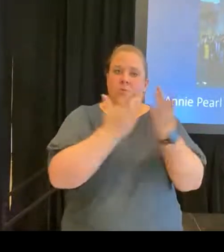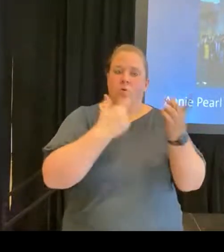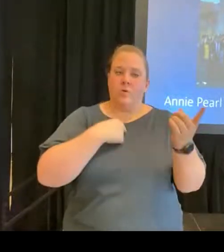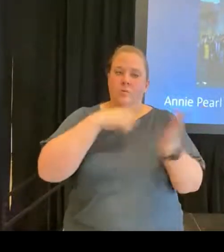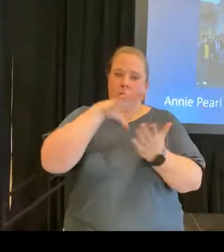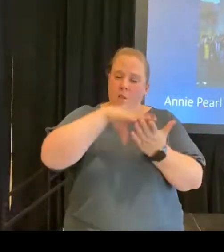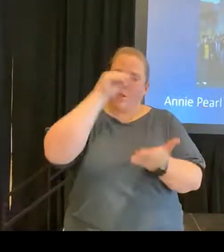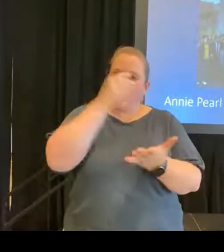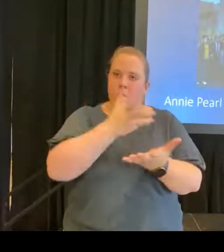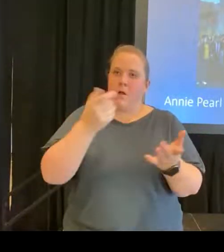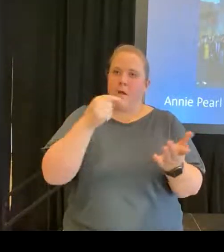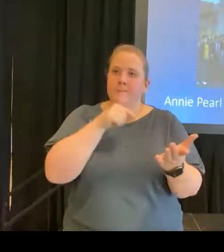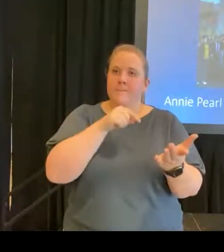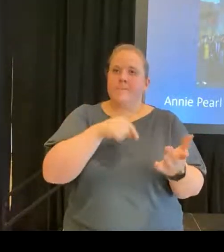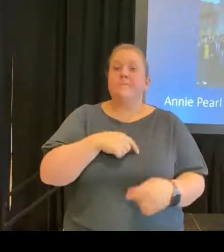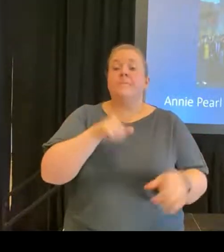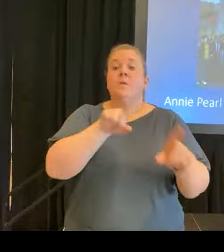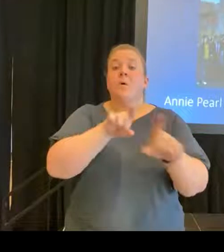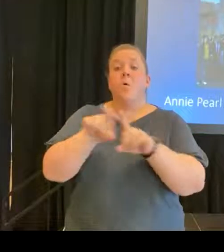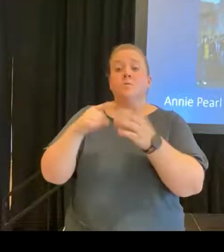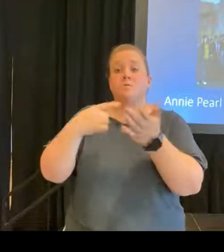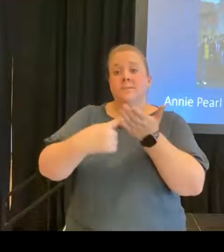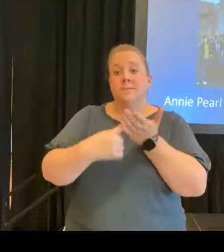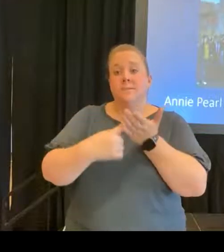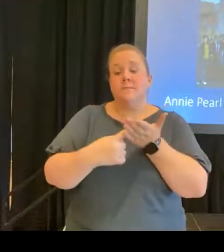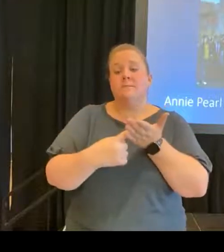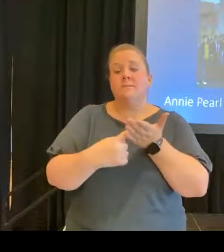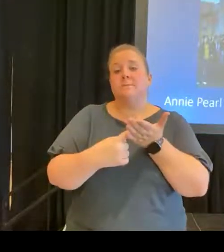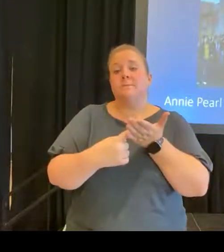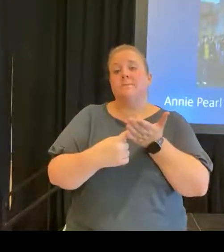got it. And it also talks about